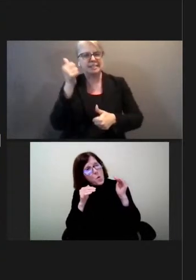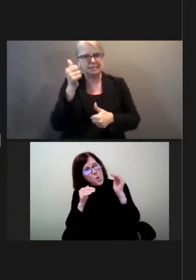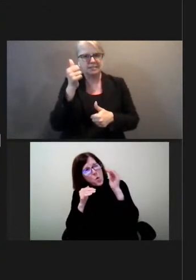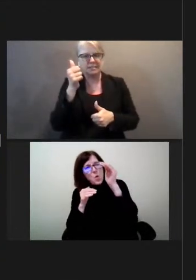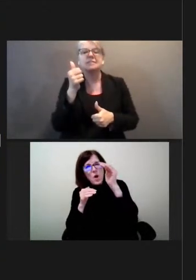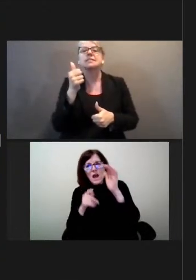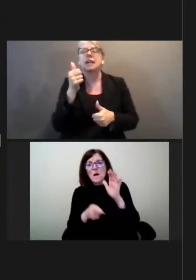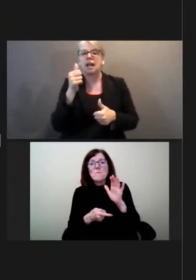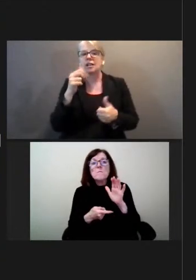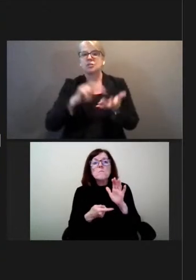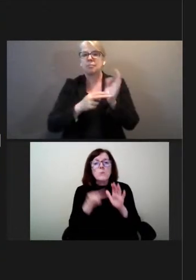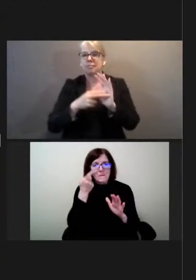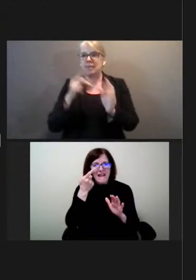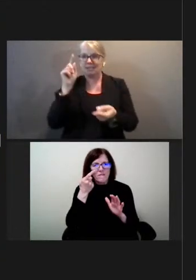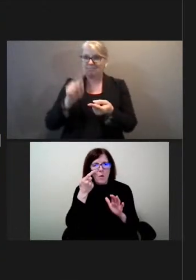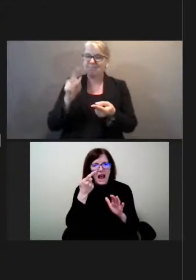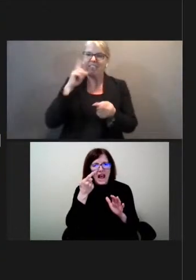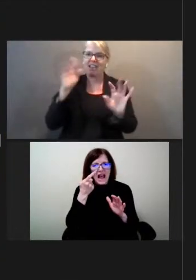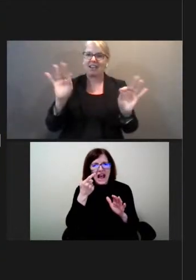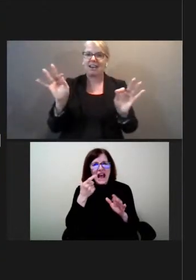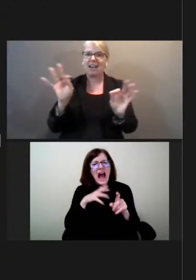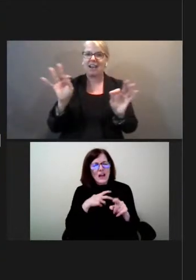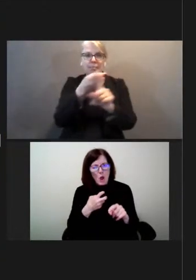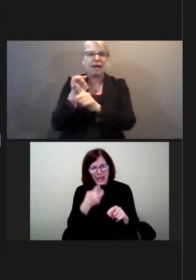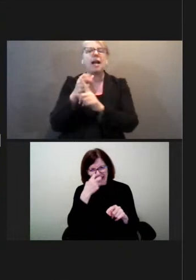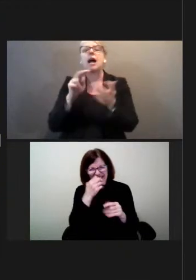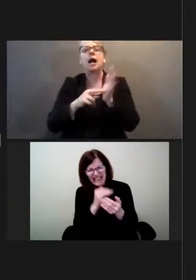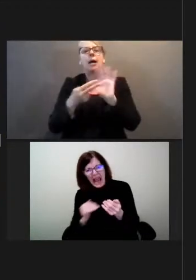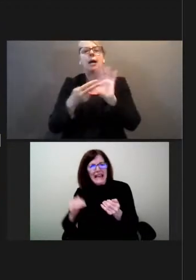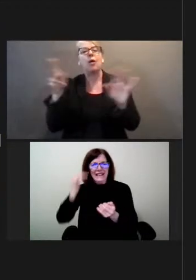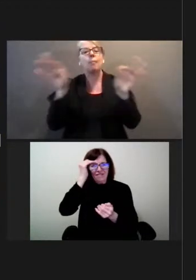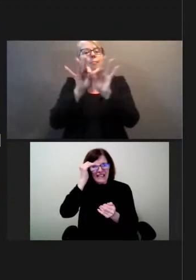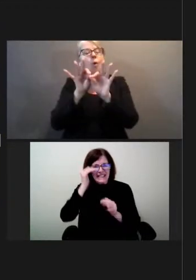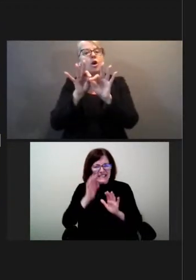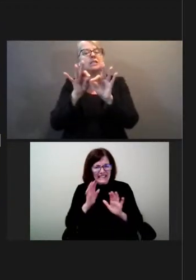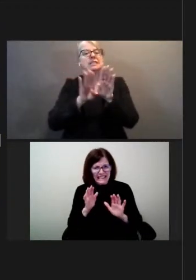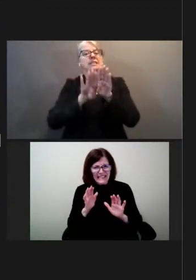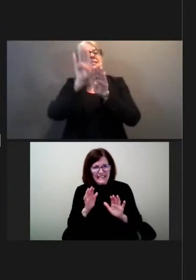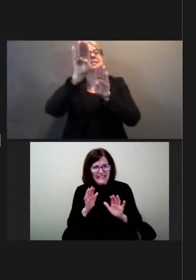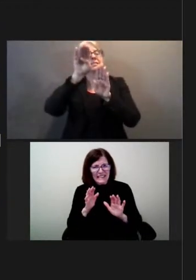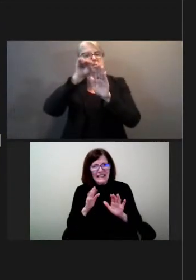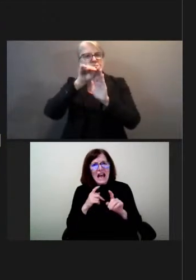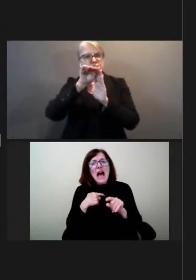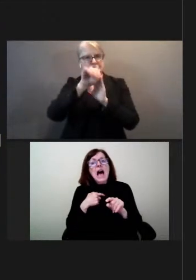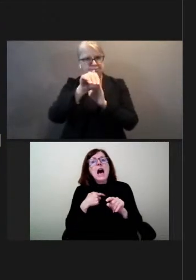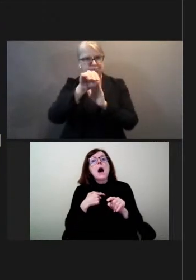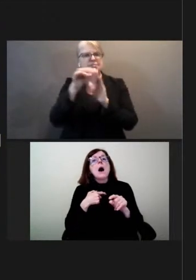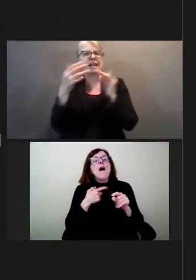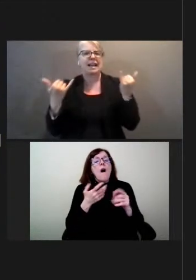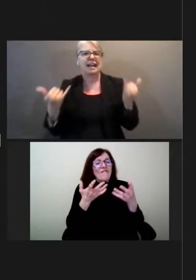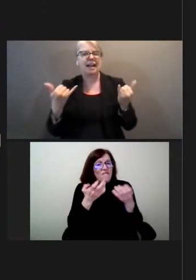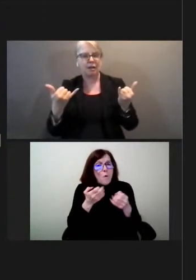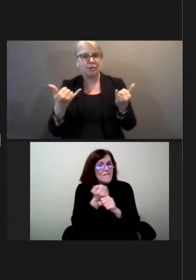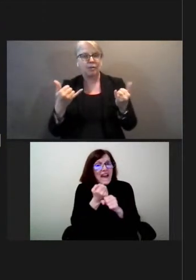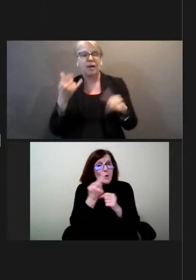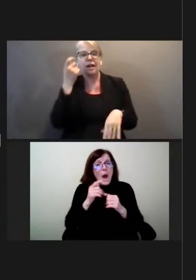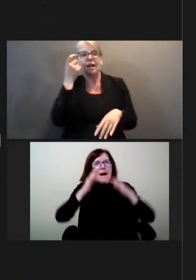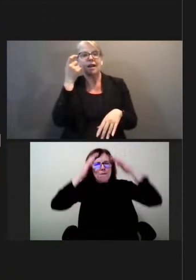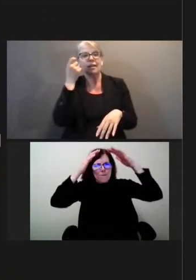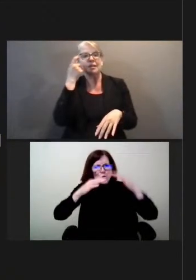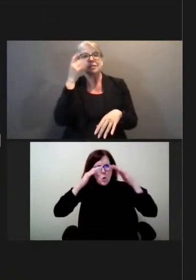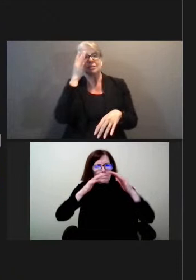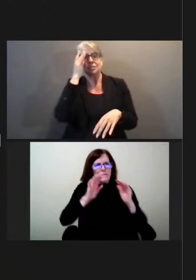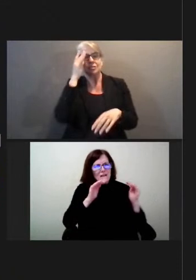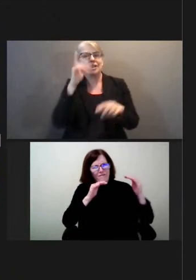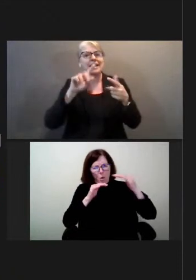the impact of that means bending the curve now. And that while VOCs,